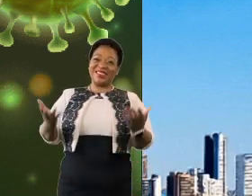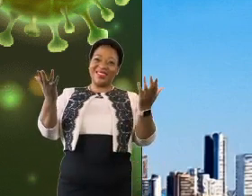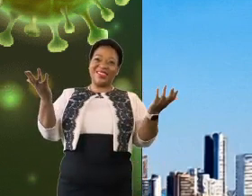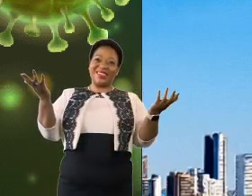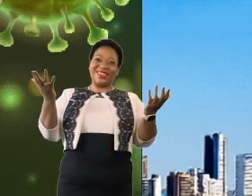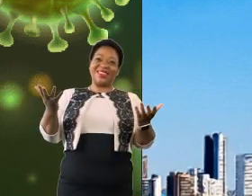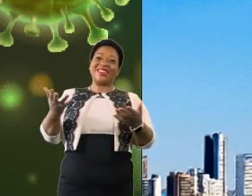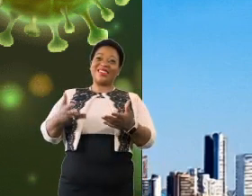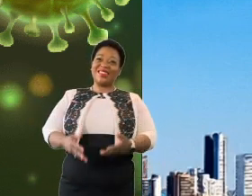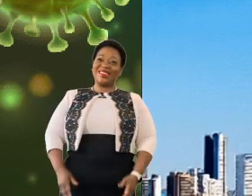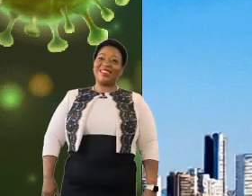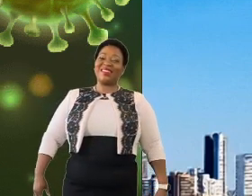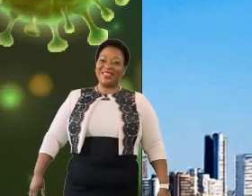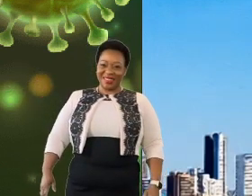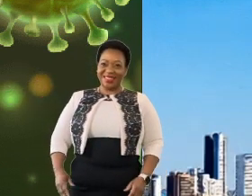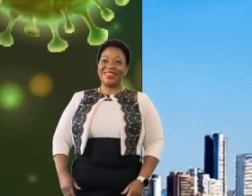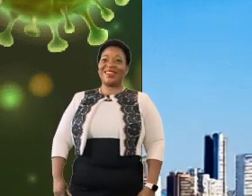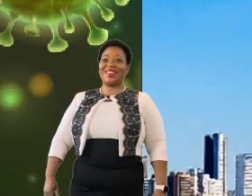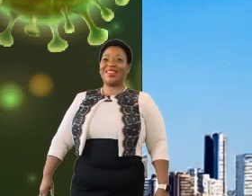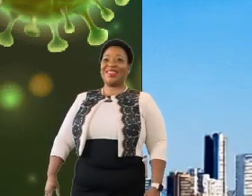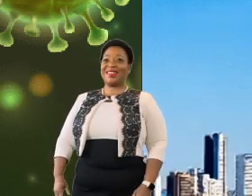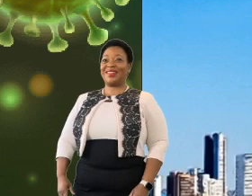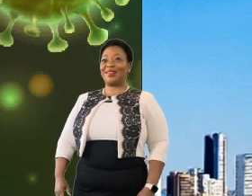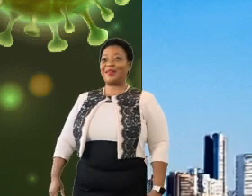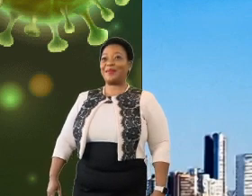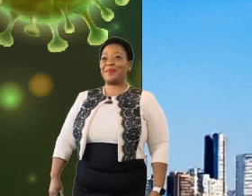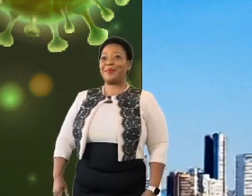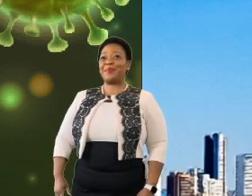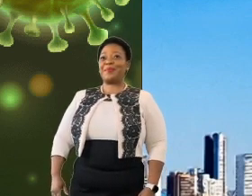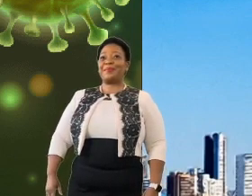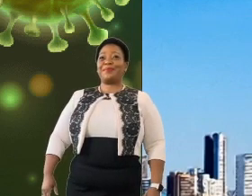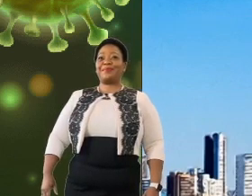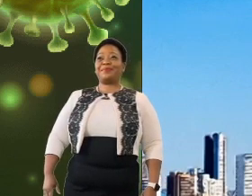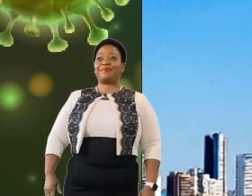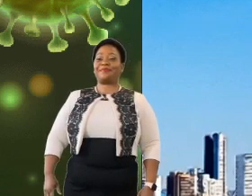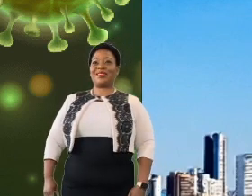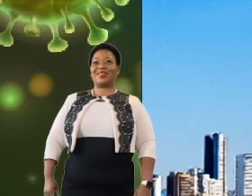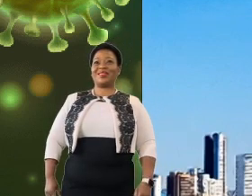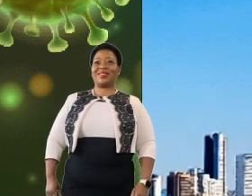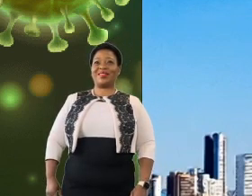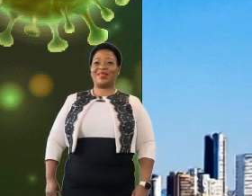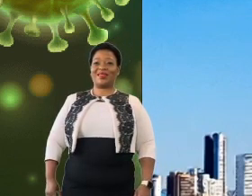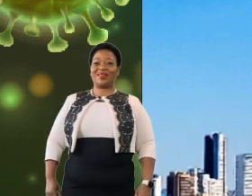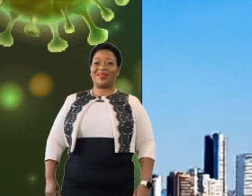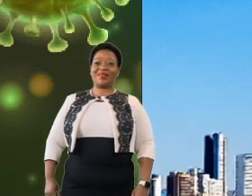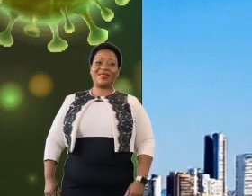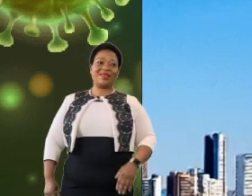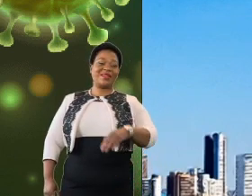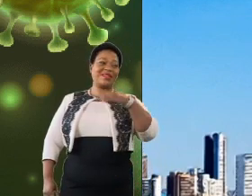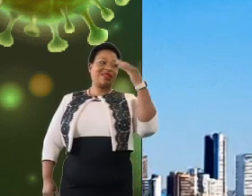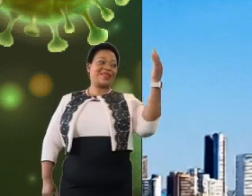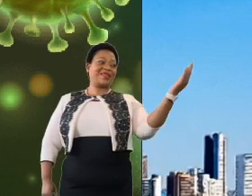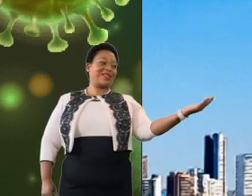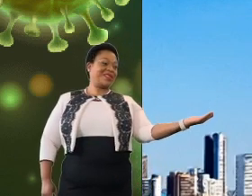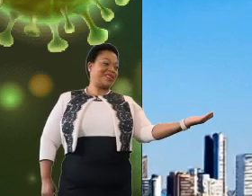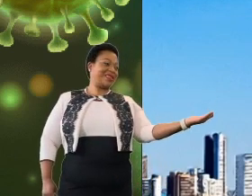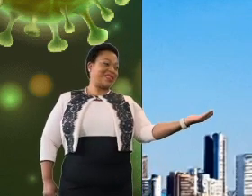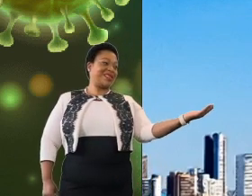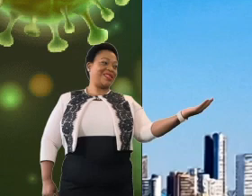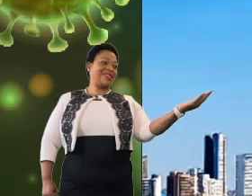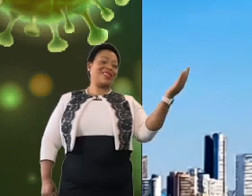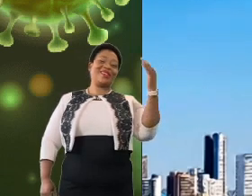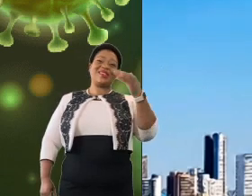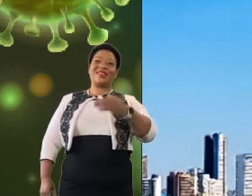seen home the utilization of e-platforms in order to educate our children, electronic